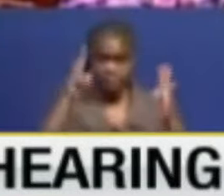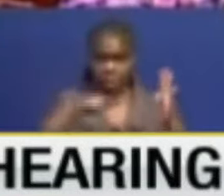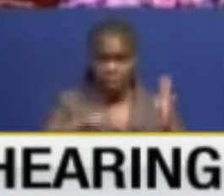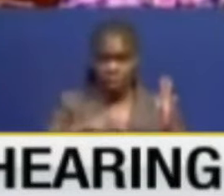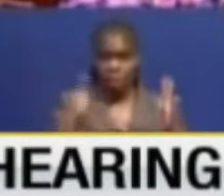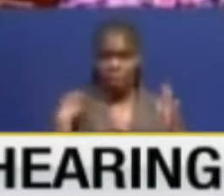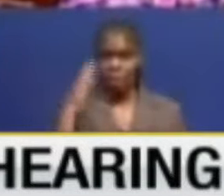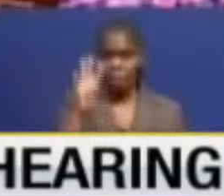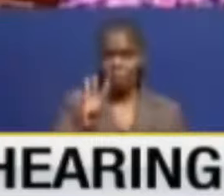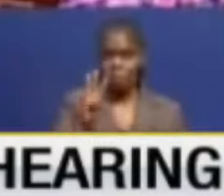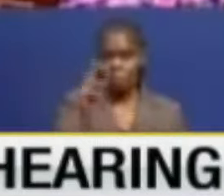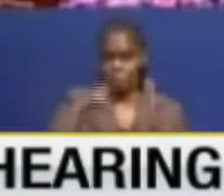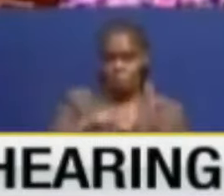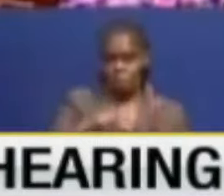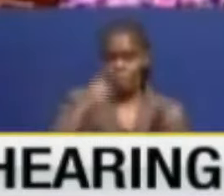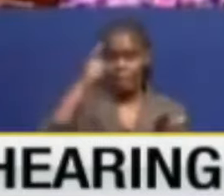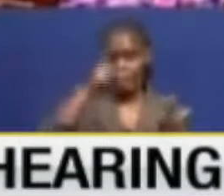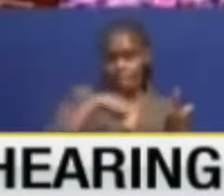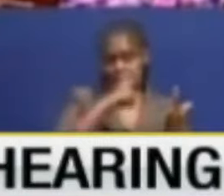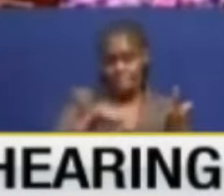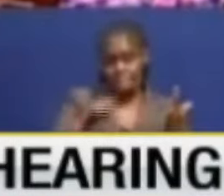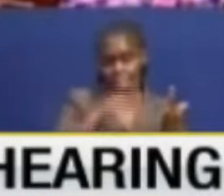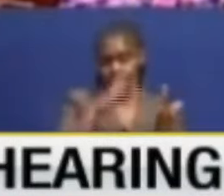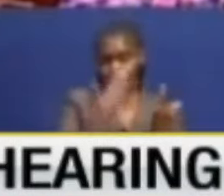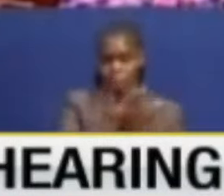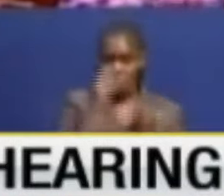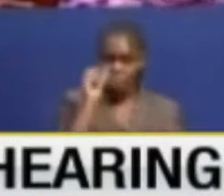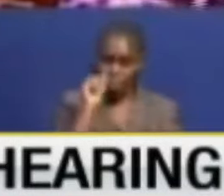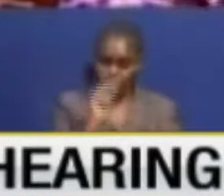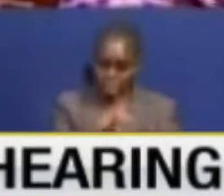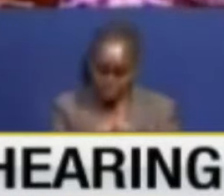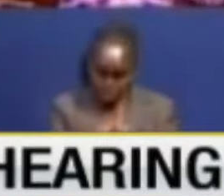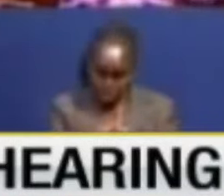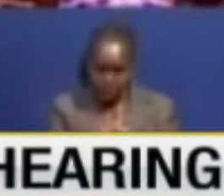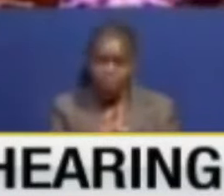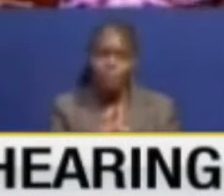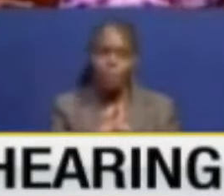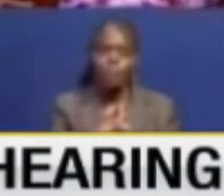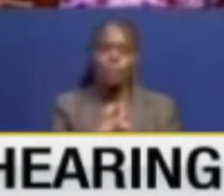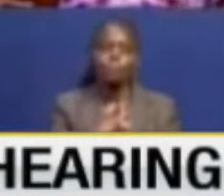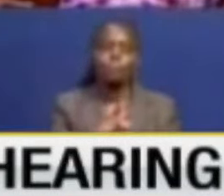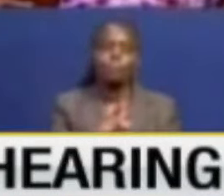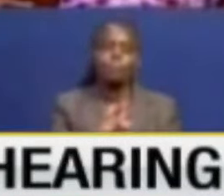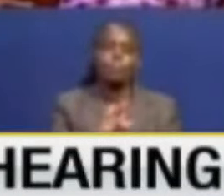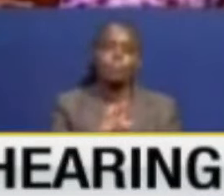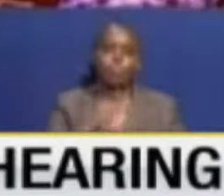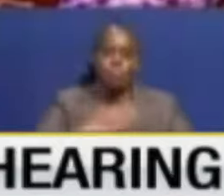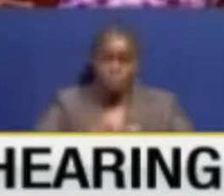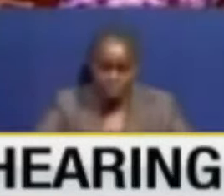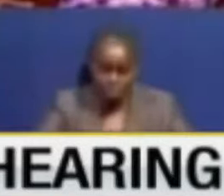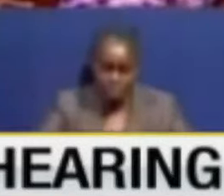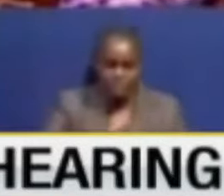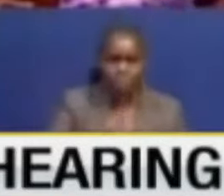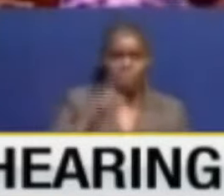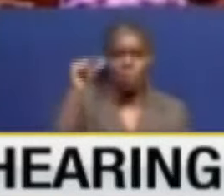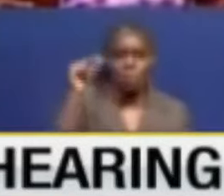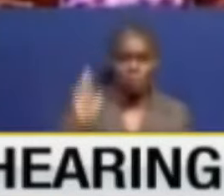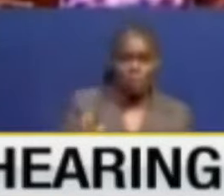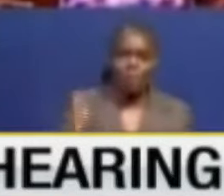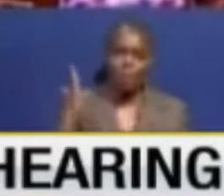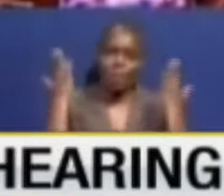Order number 4, reading of the charges on the proposed removal from office by impeachment of Honorable Kawira